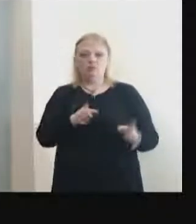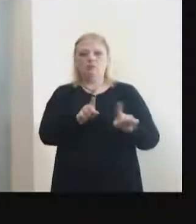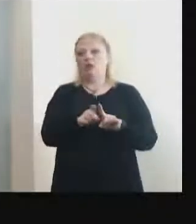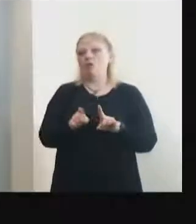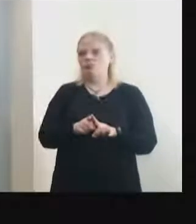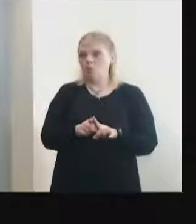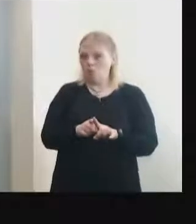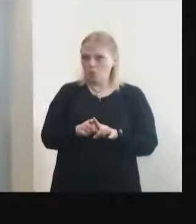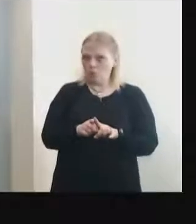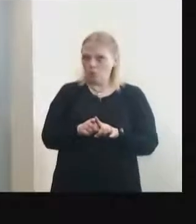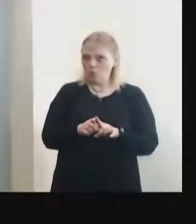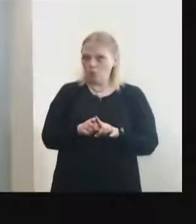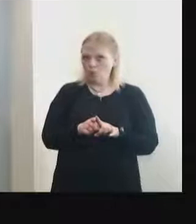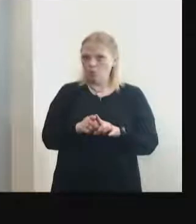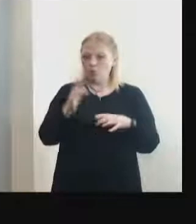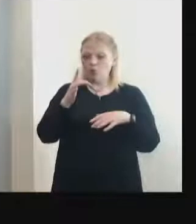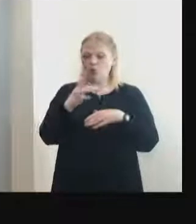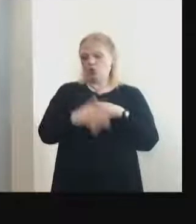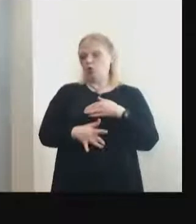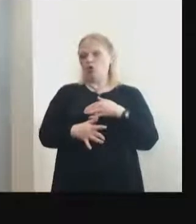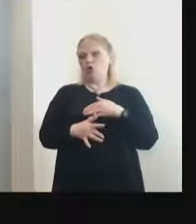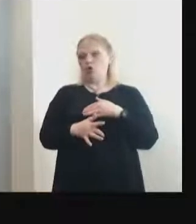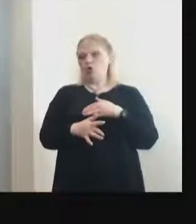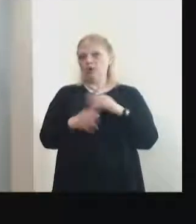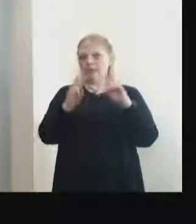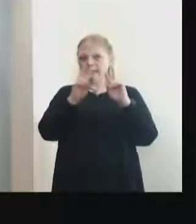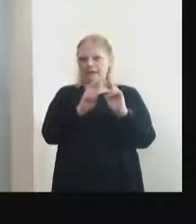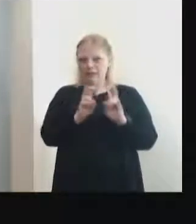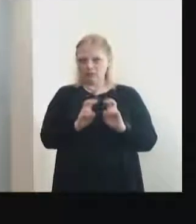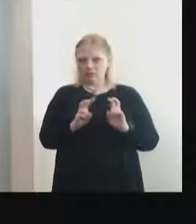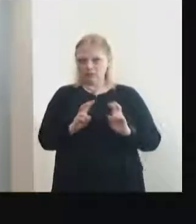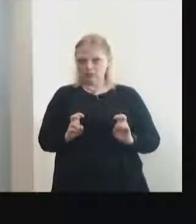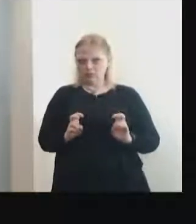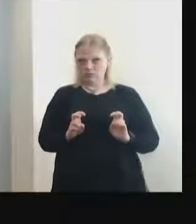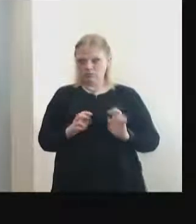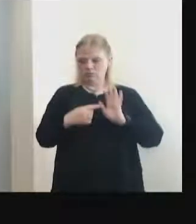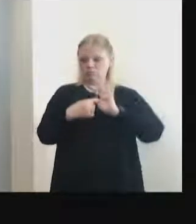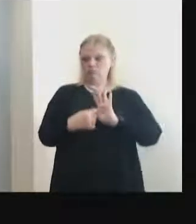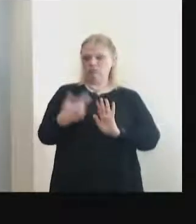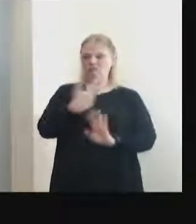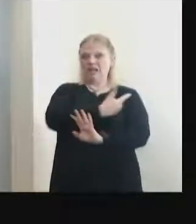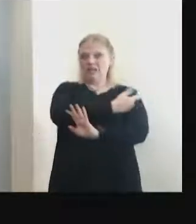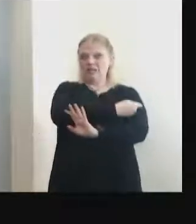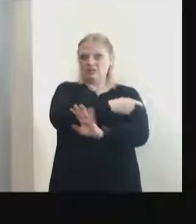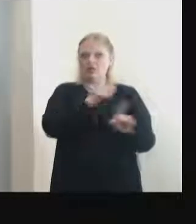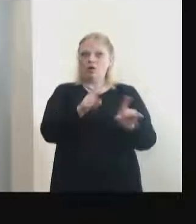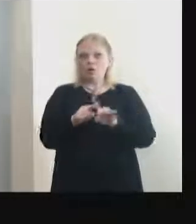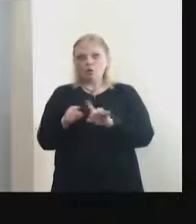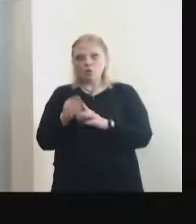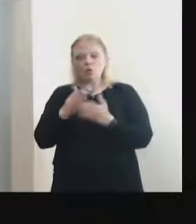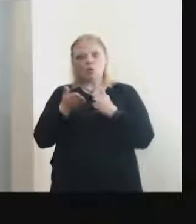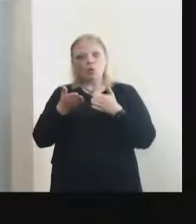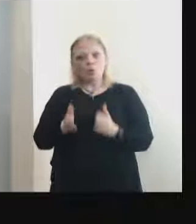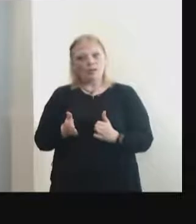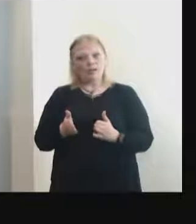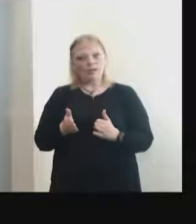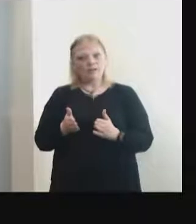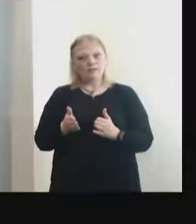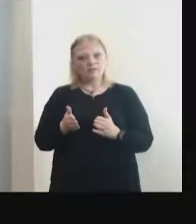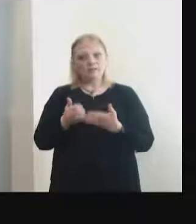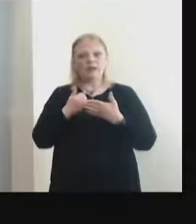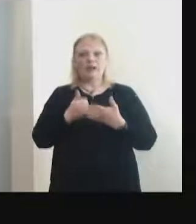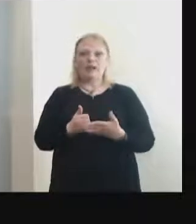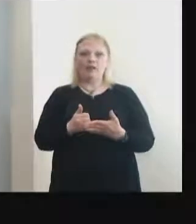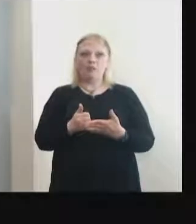some early analysis that shows the vaccinations also in some ways are helping to prevent the further